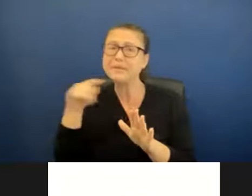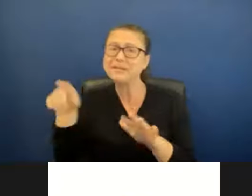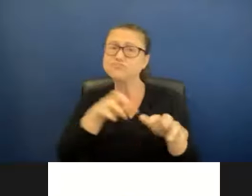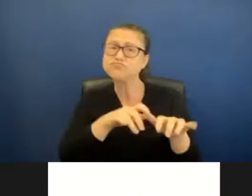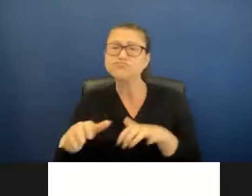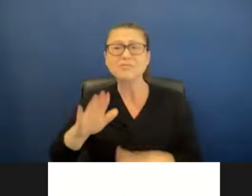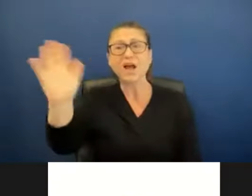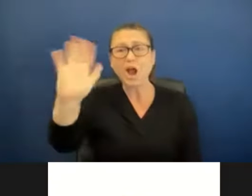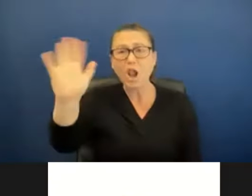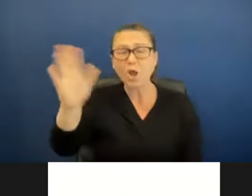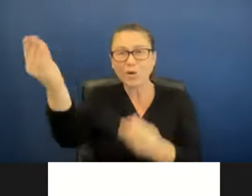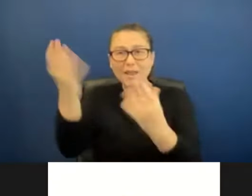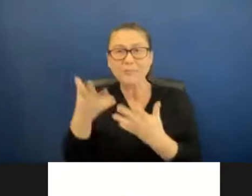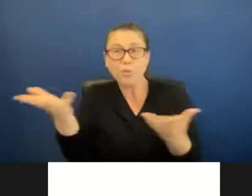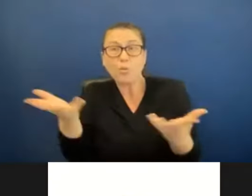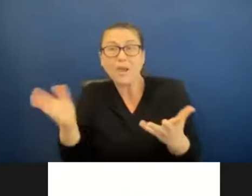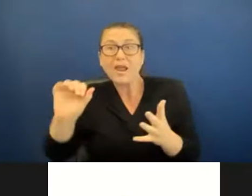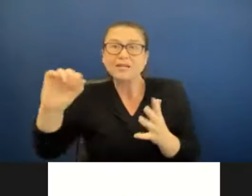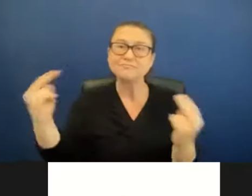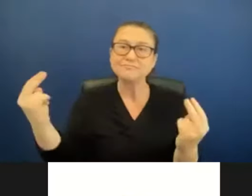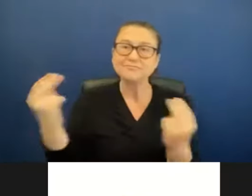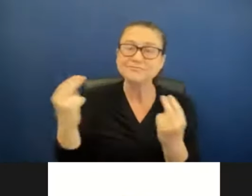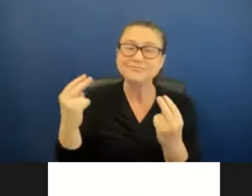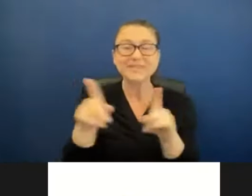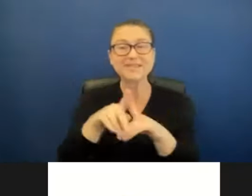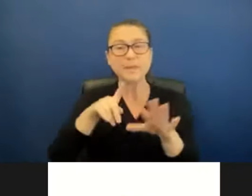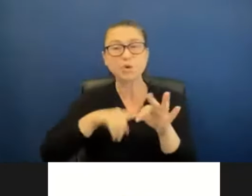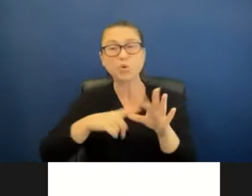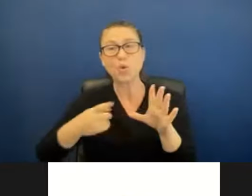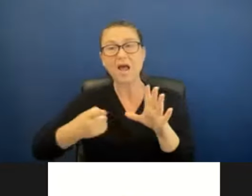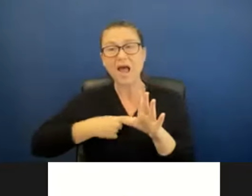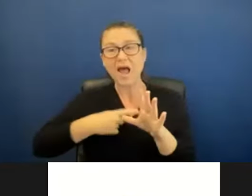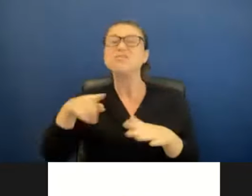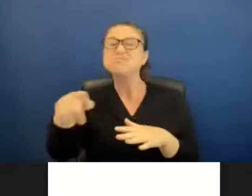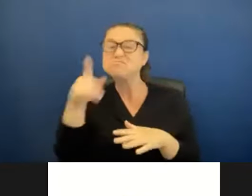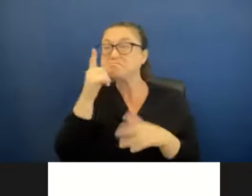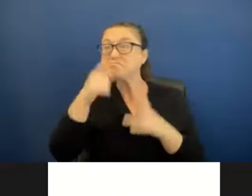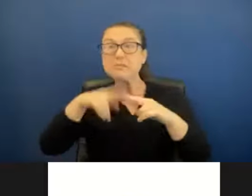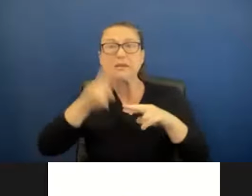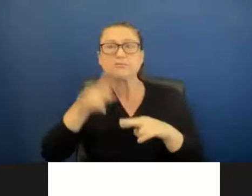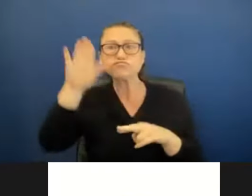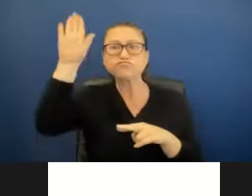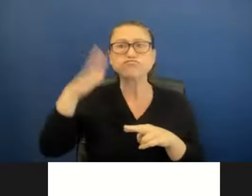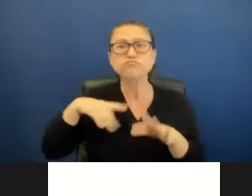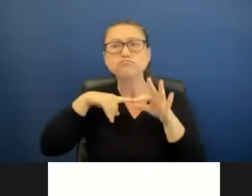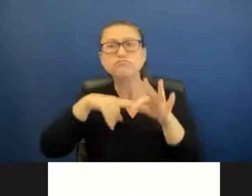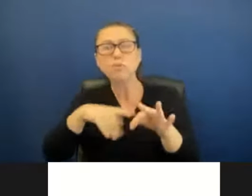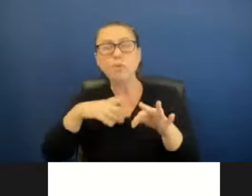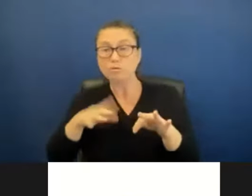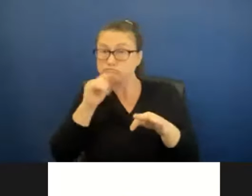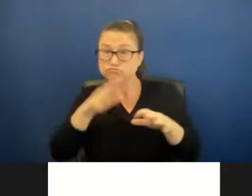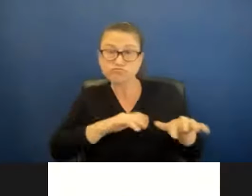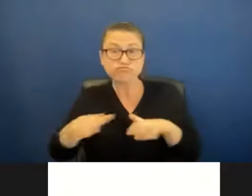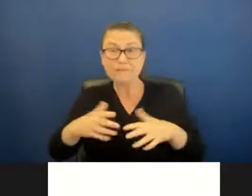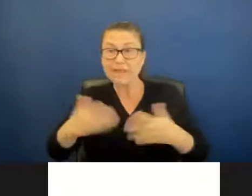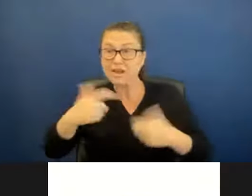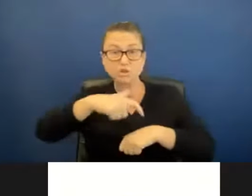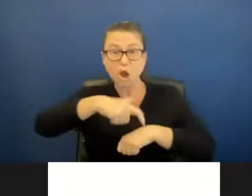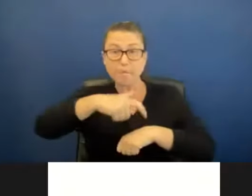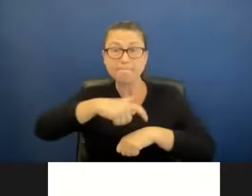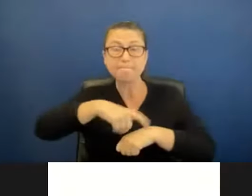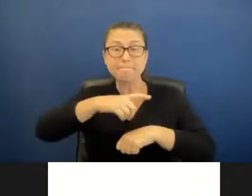and let us know where you're tuning in from and the Q&A can be used if you have any questions throughout the time to the panelists and we